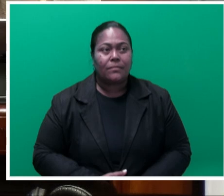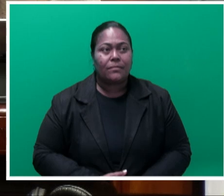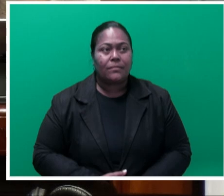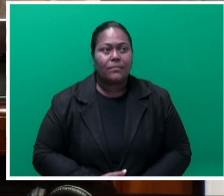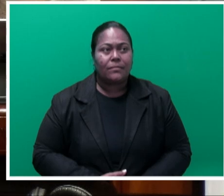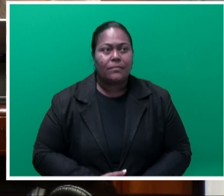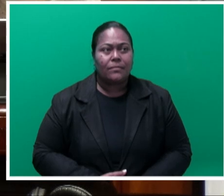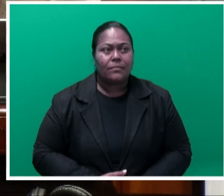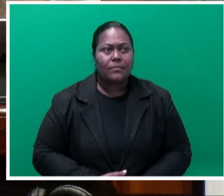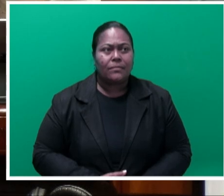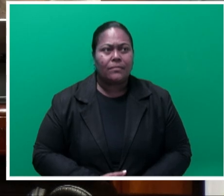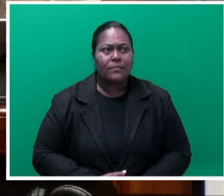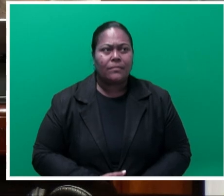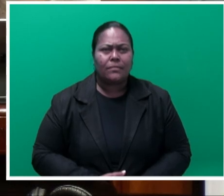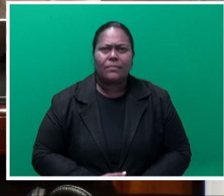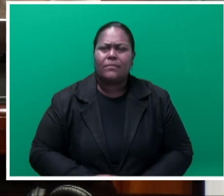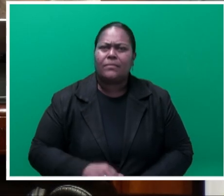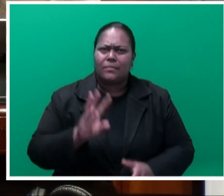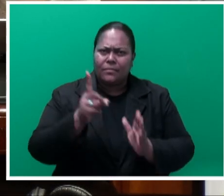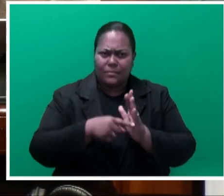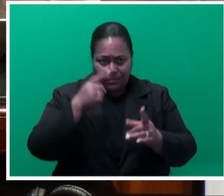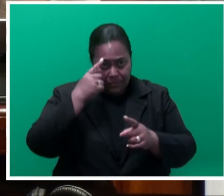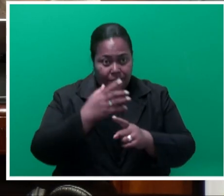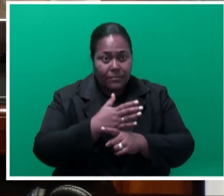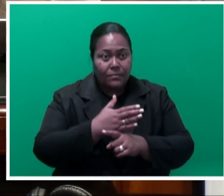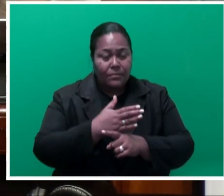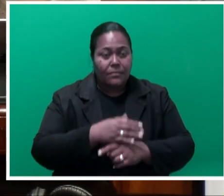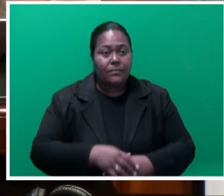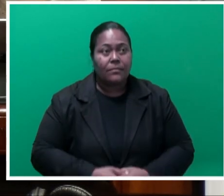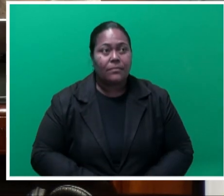often misread and